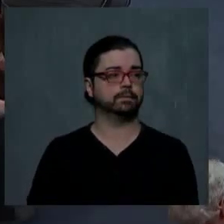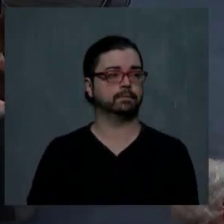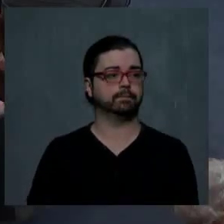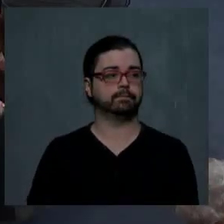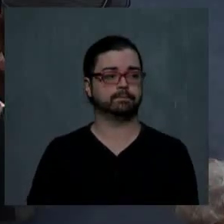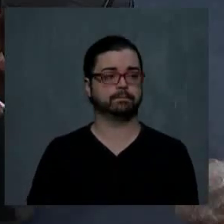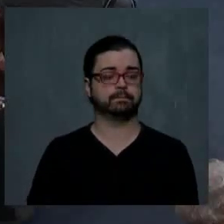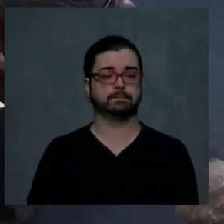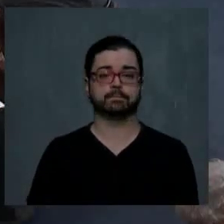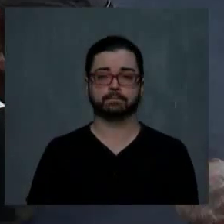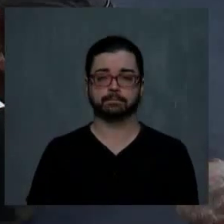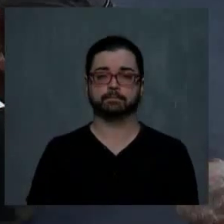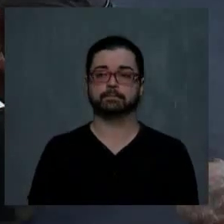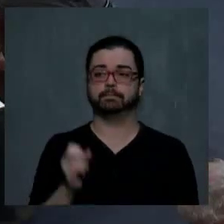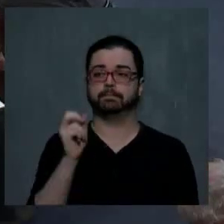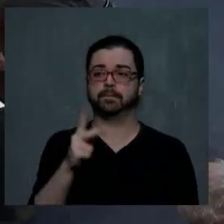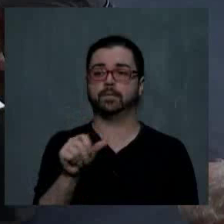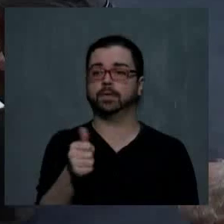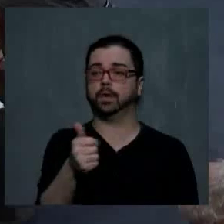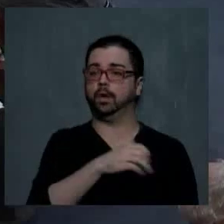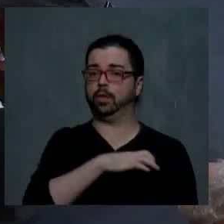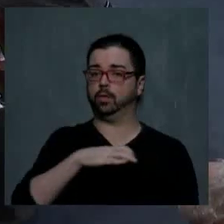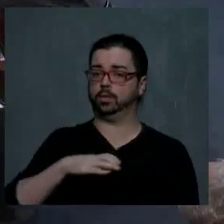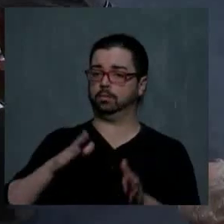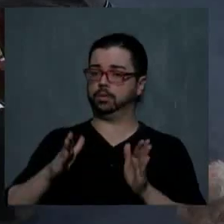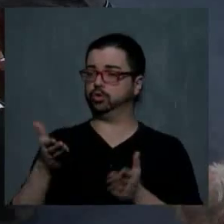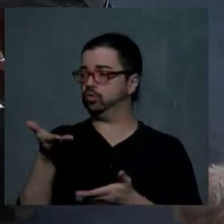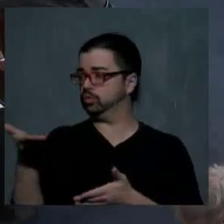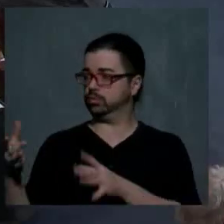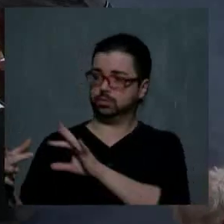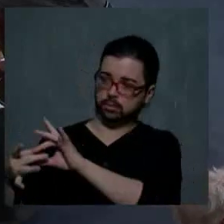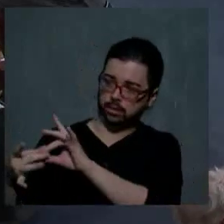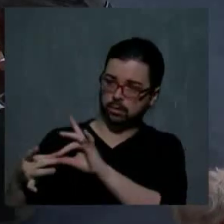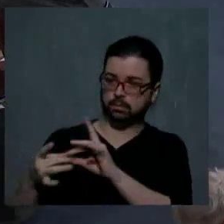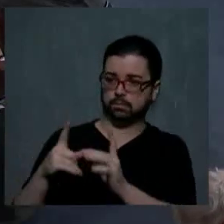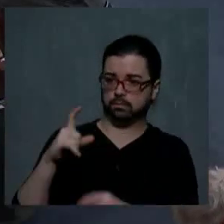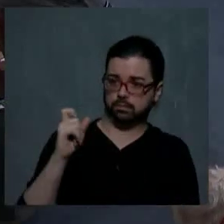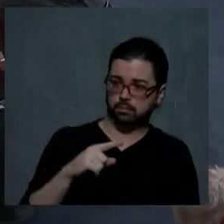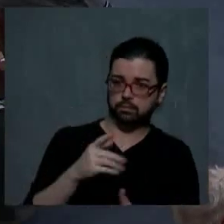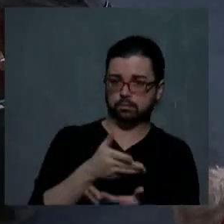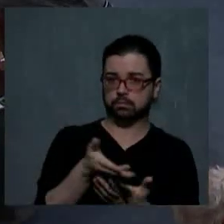Okay. Other commissioners, comments, questions?